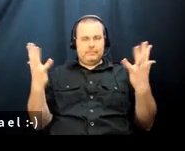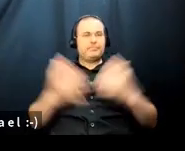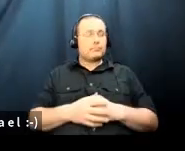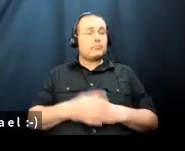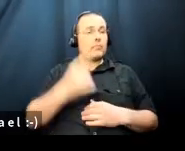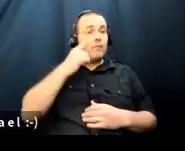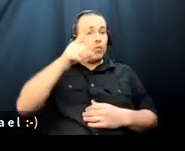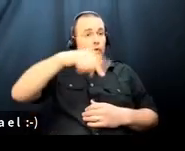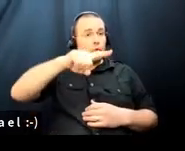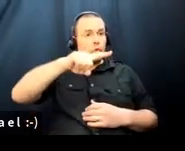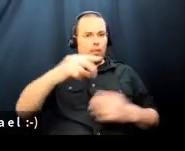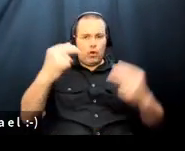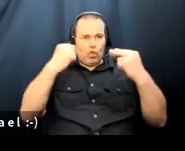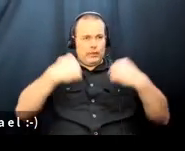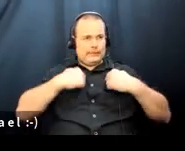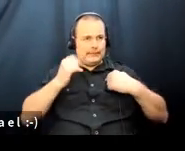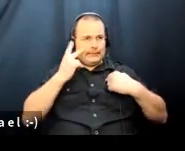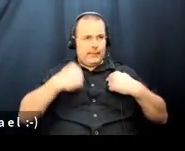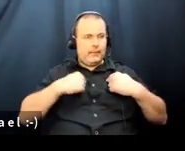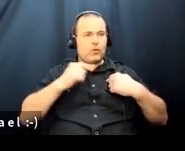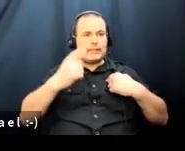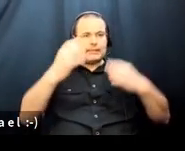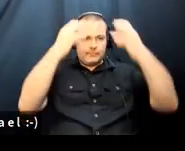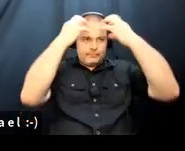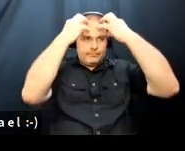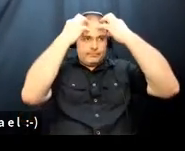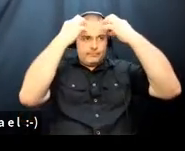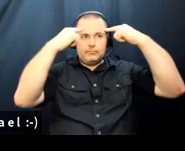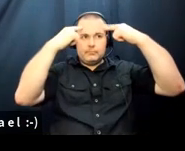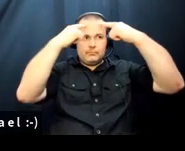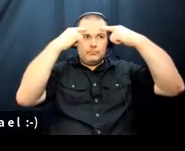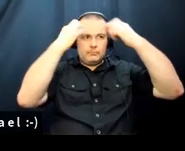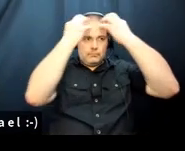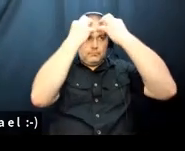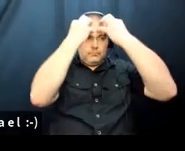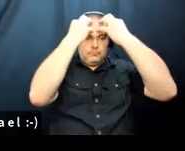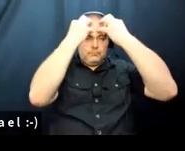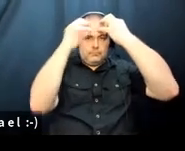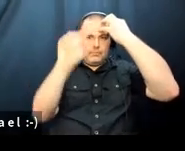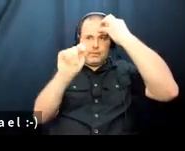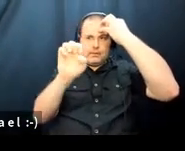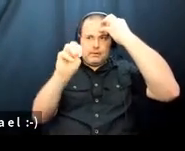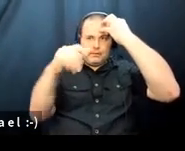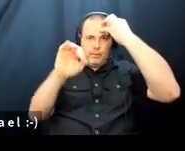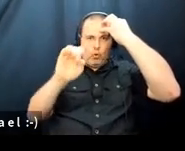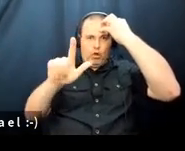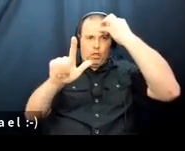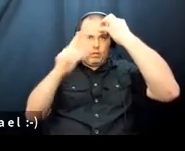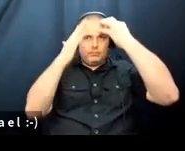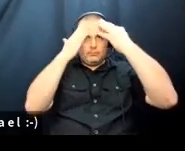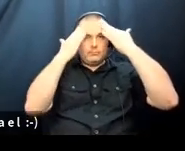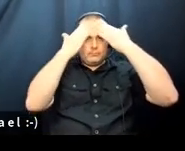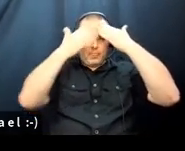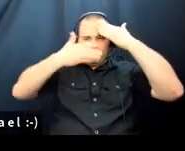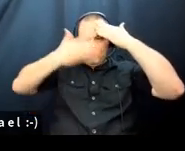can see that I'm pointing to the temporal areas of my brain in the front of my head,